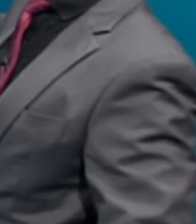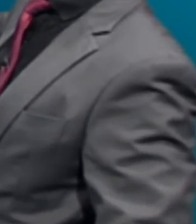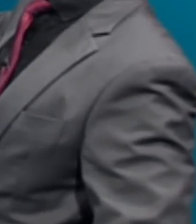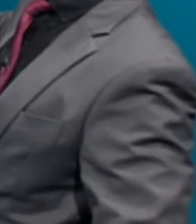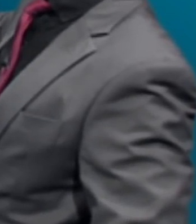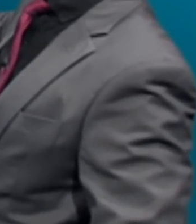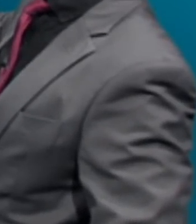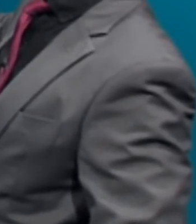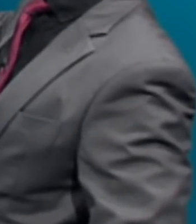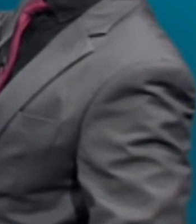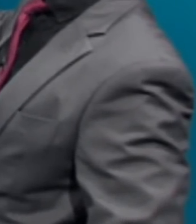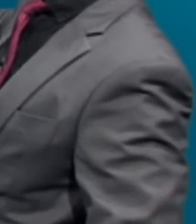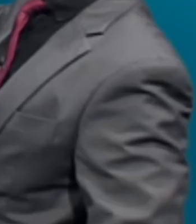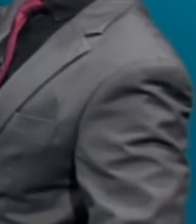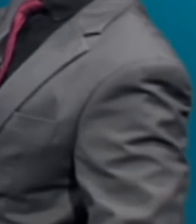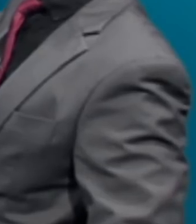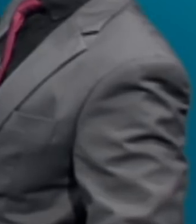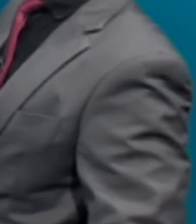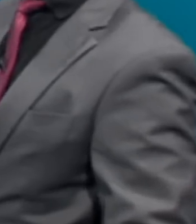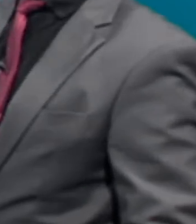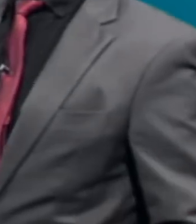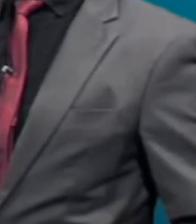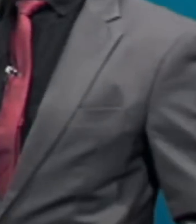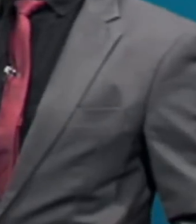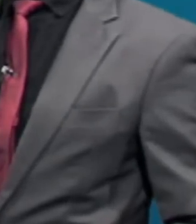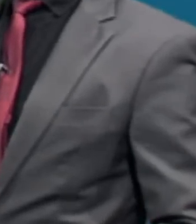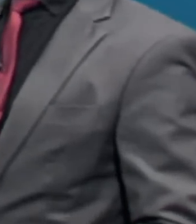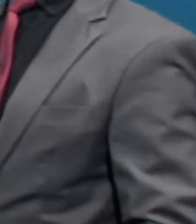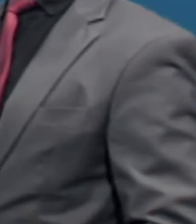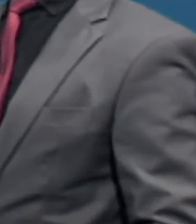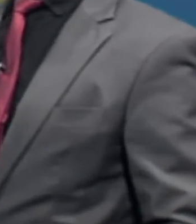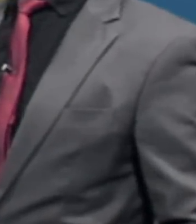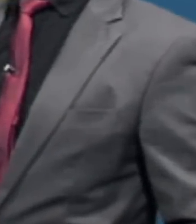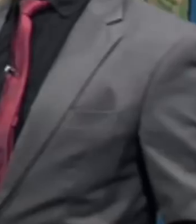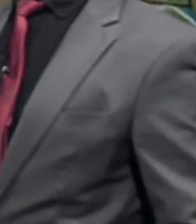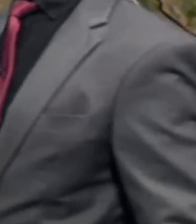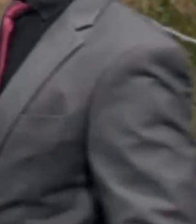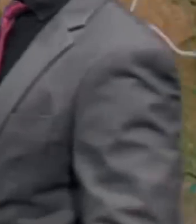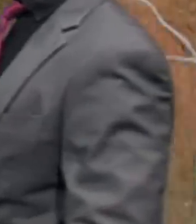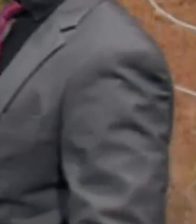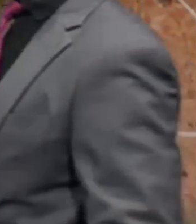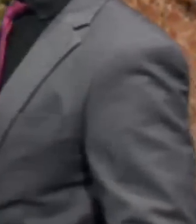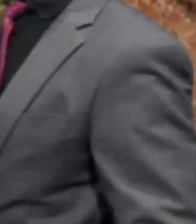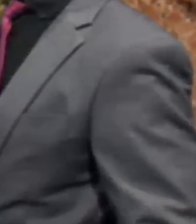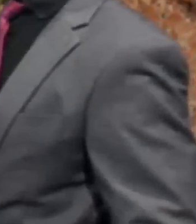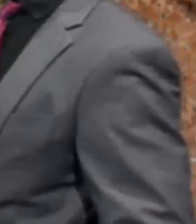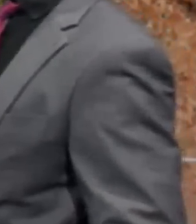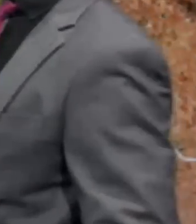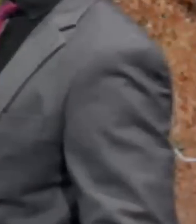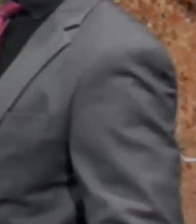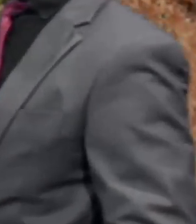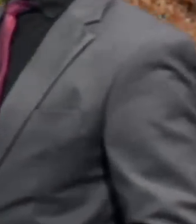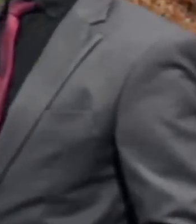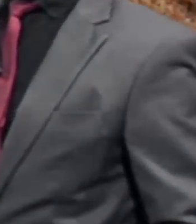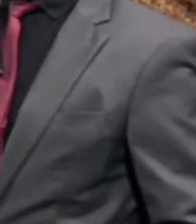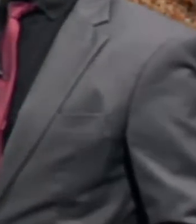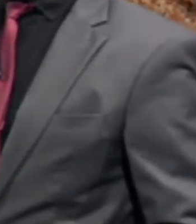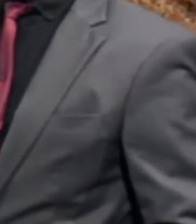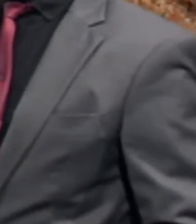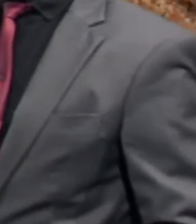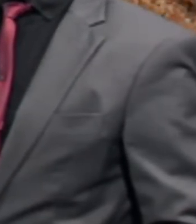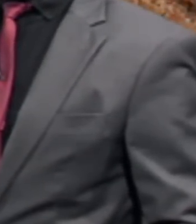matlakadibe dinagodimo tša province ya Limpopo le dikarolo tša gona ka kwagola Northwest gomme re lebella gape dikgerata tša di-temperature tša rena letšatši la go sasa re betše